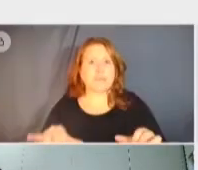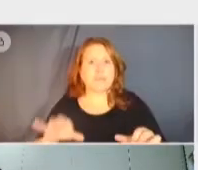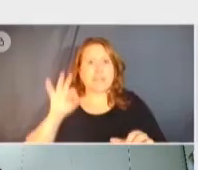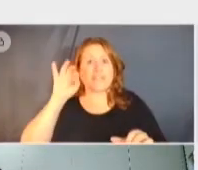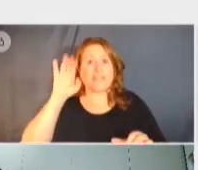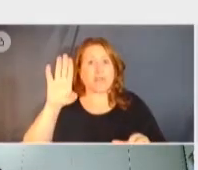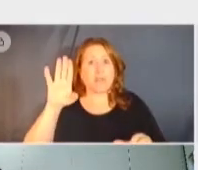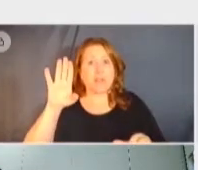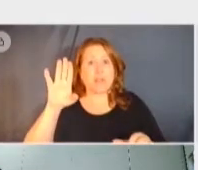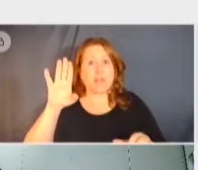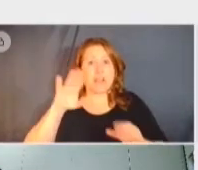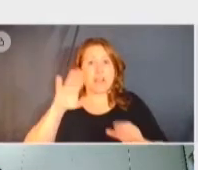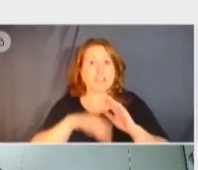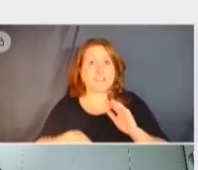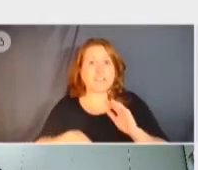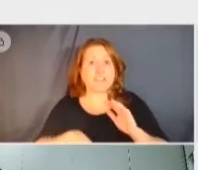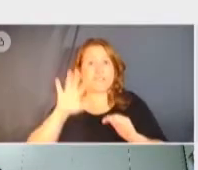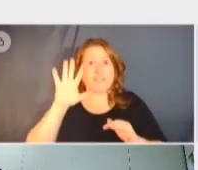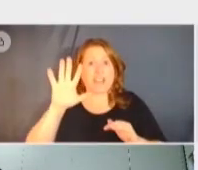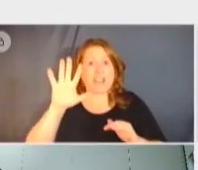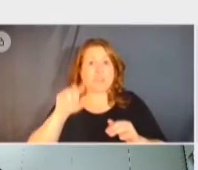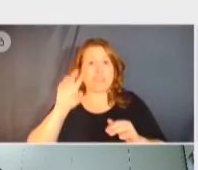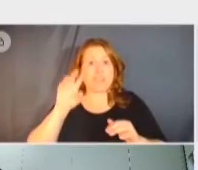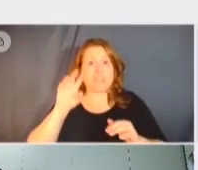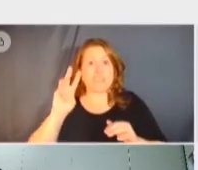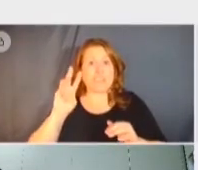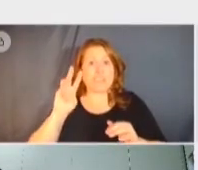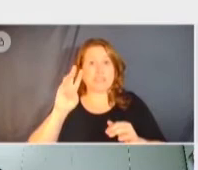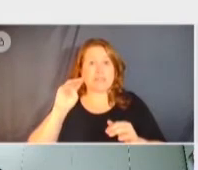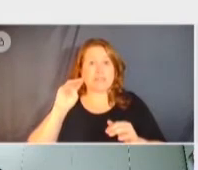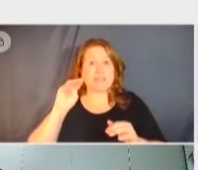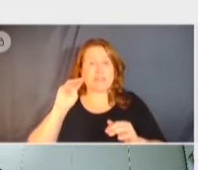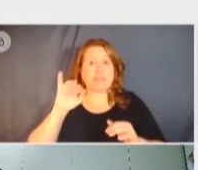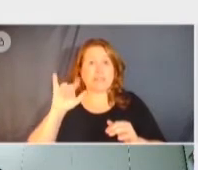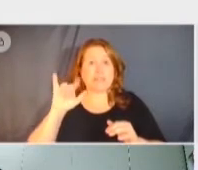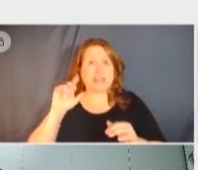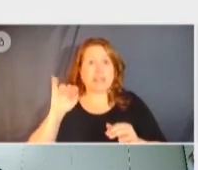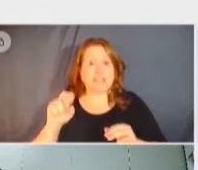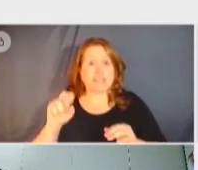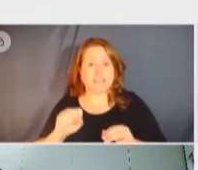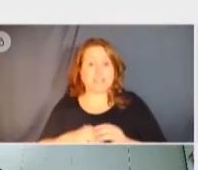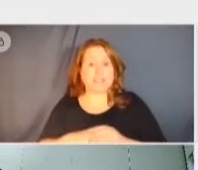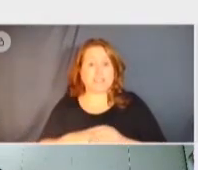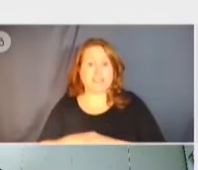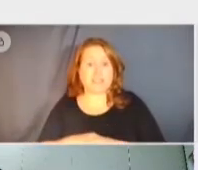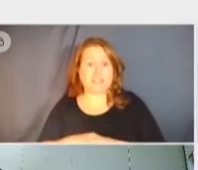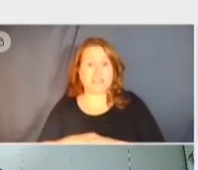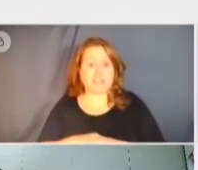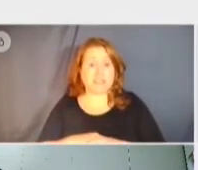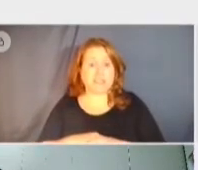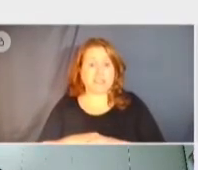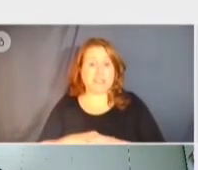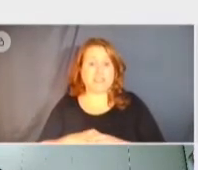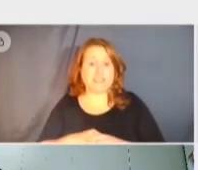5.6 million. In addition, the Ranked Choice Voting Resource Center, who developed the utility, is working on revised and also